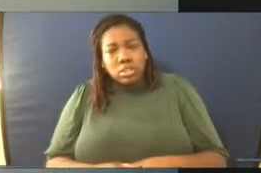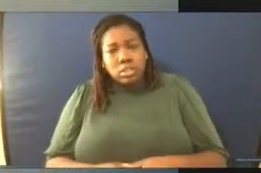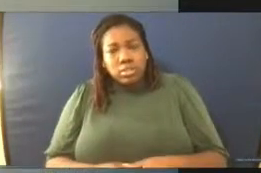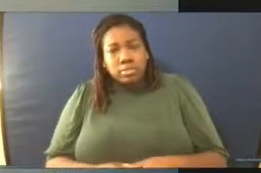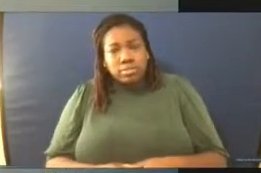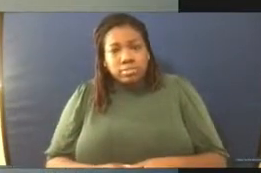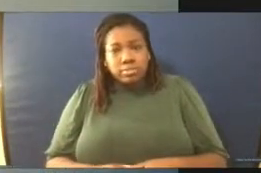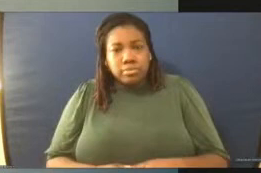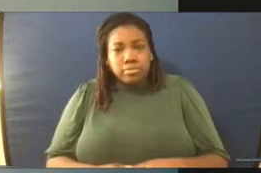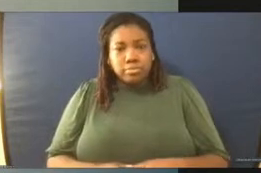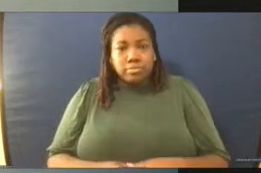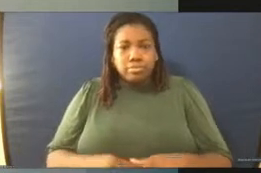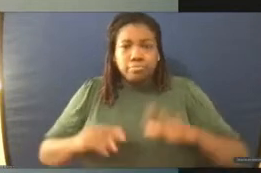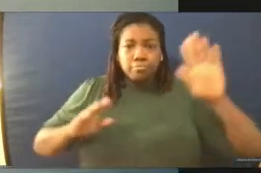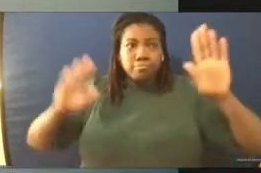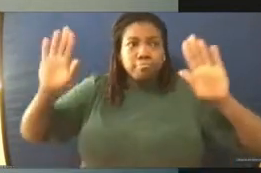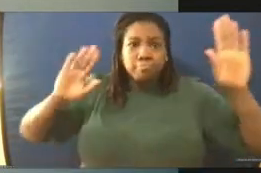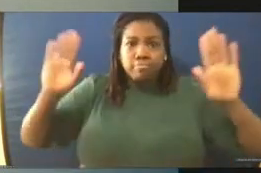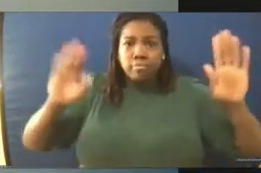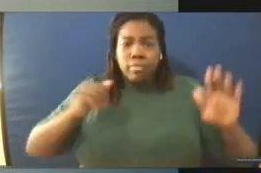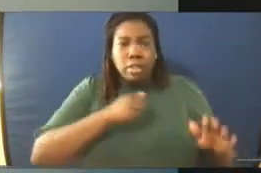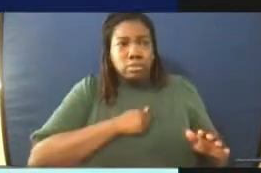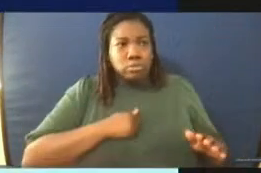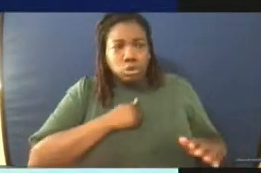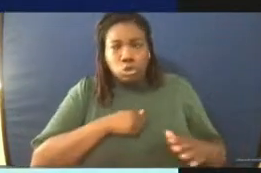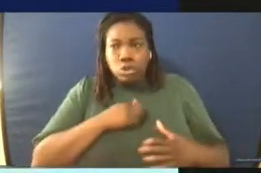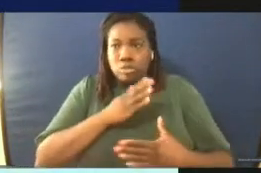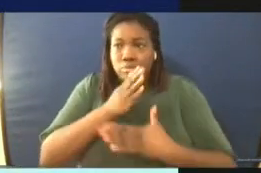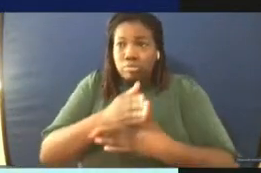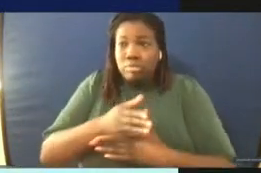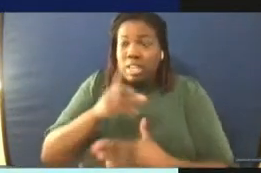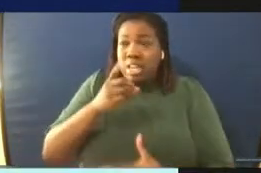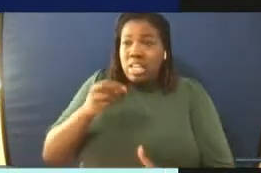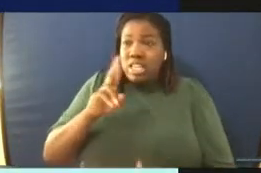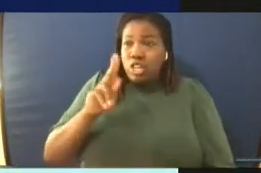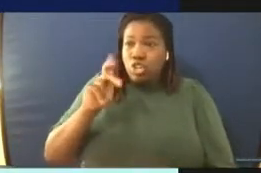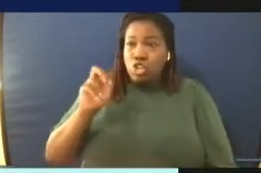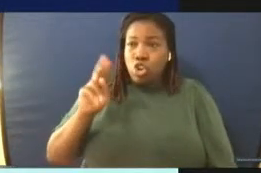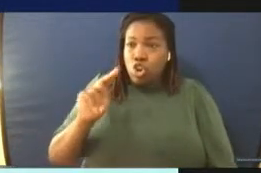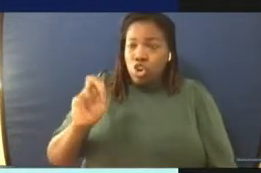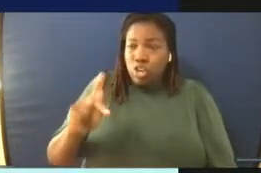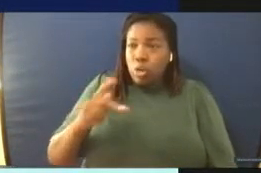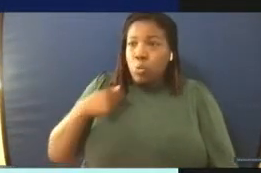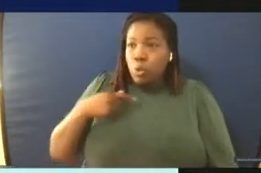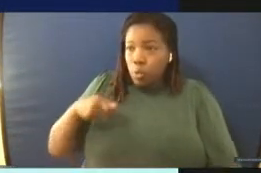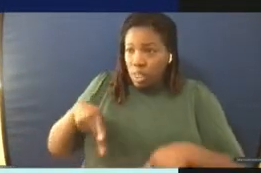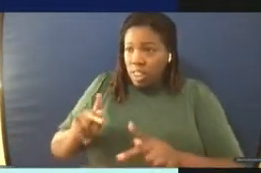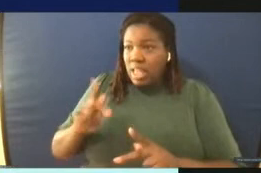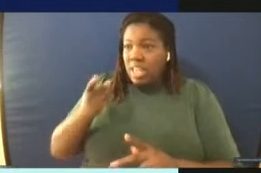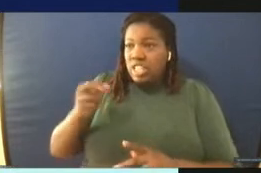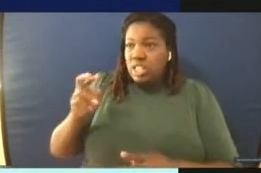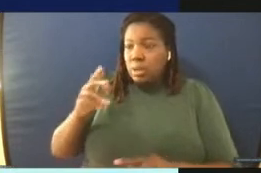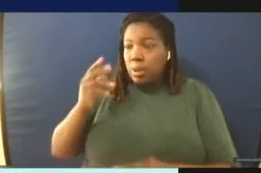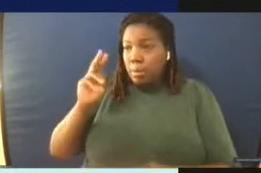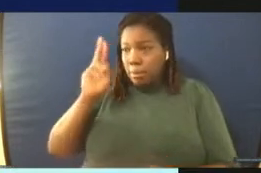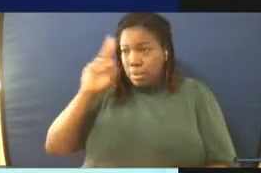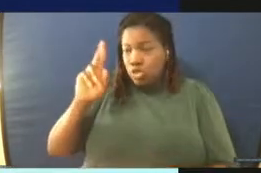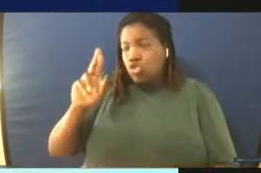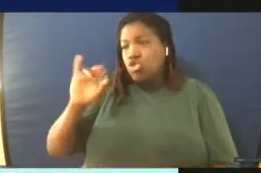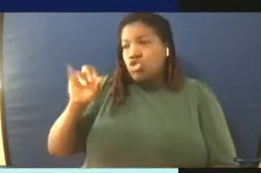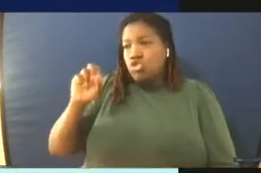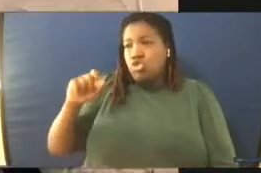Thank you, Ms. Turner. Well, one second, Dr. Karnik. We're going to get to comment from Mr. Joseph just for time, and then we'll allow the panel to answer both. Mr. Joseph, please.